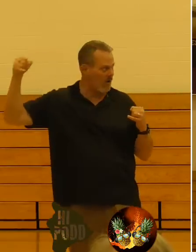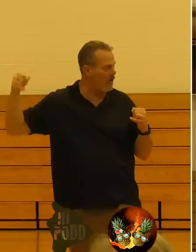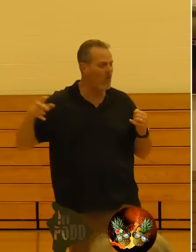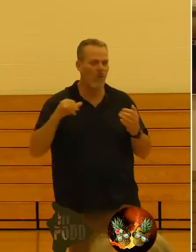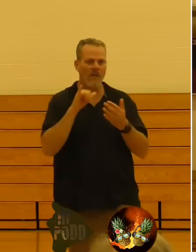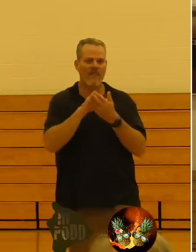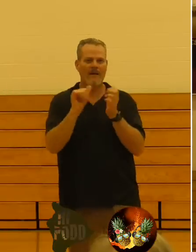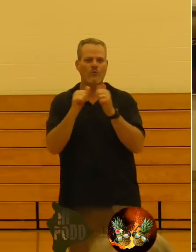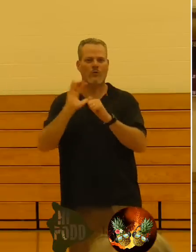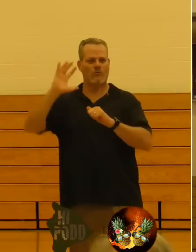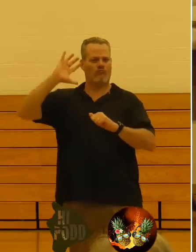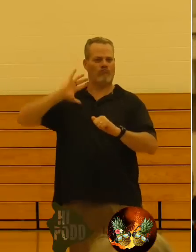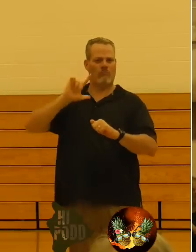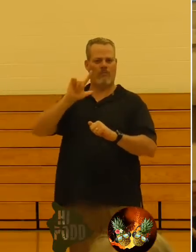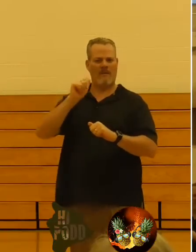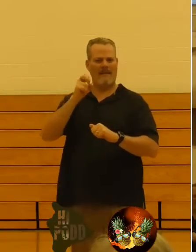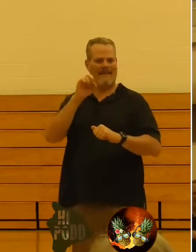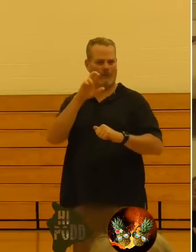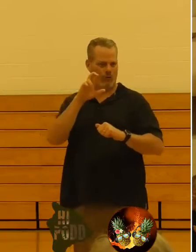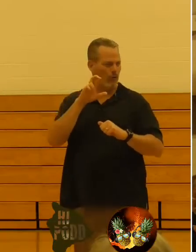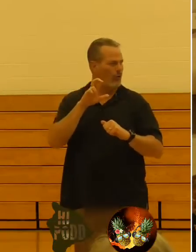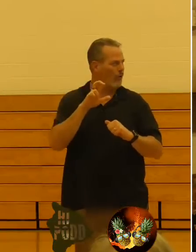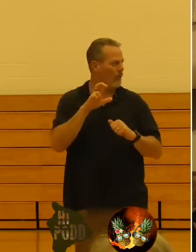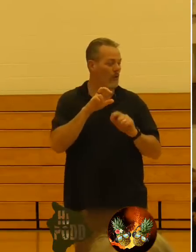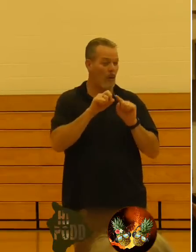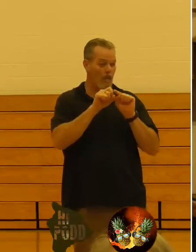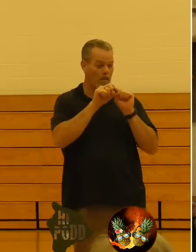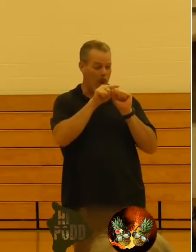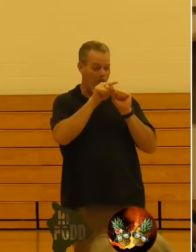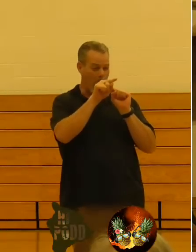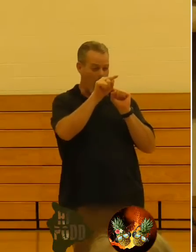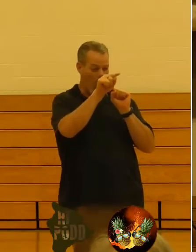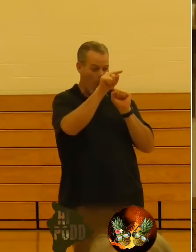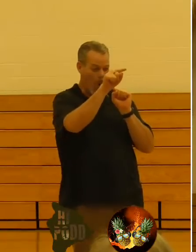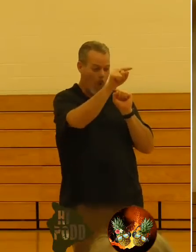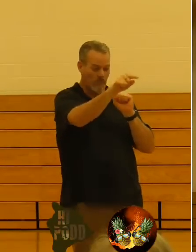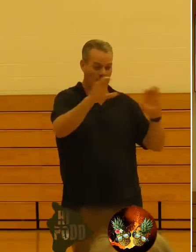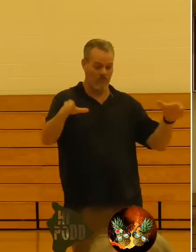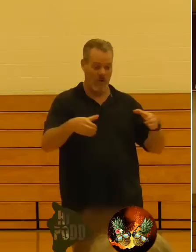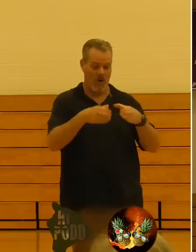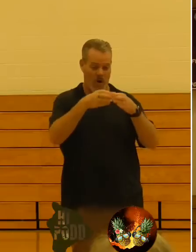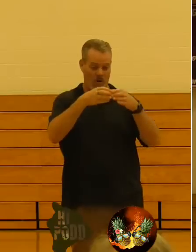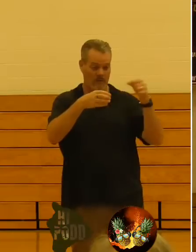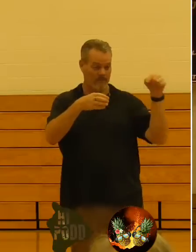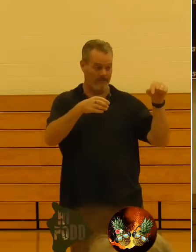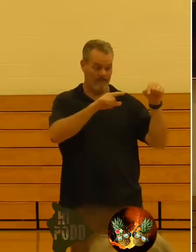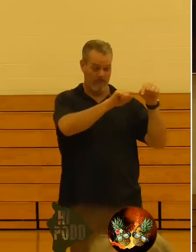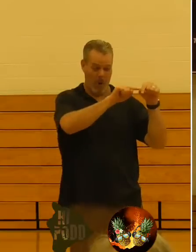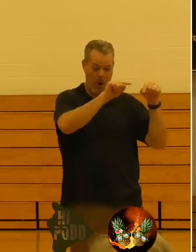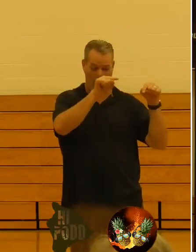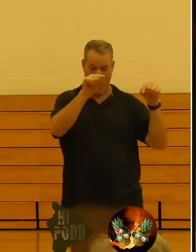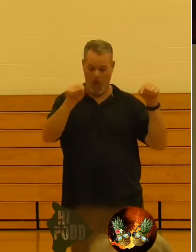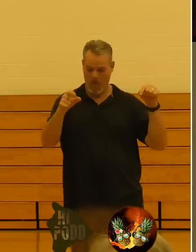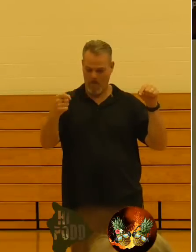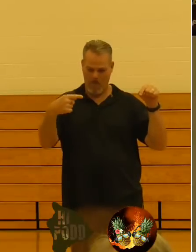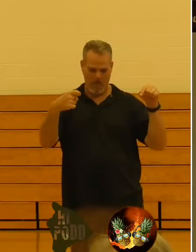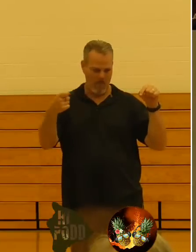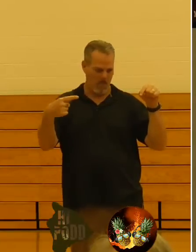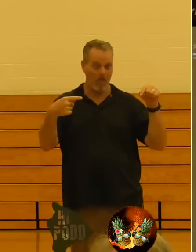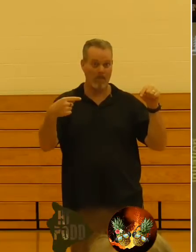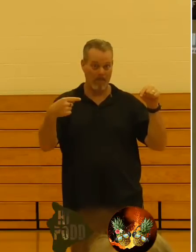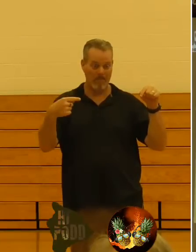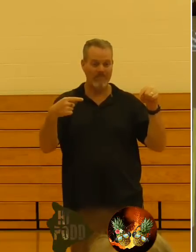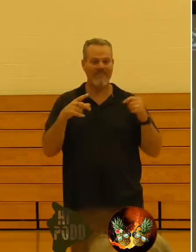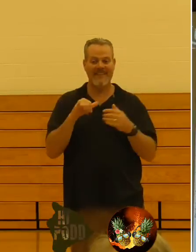device across the caldera at these two points. So this technology came in